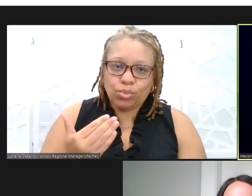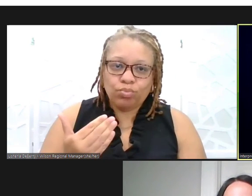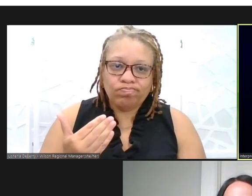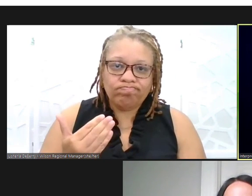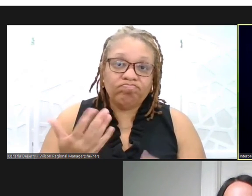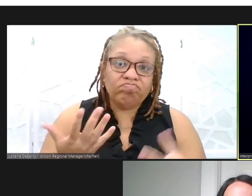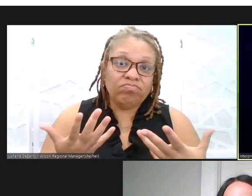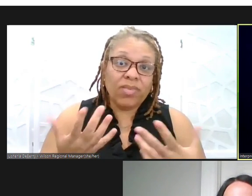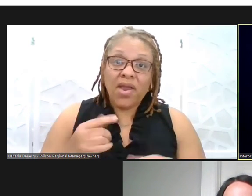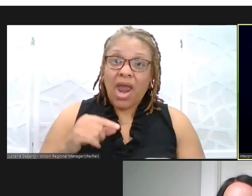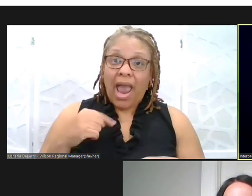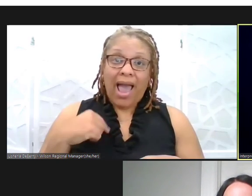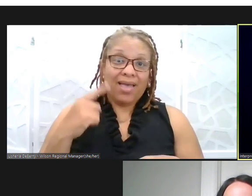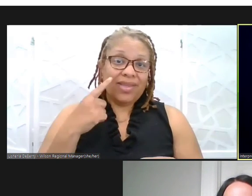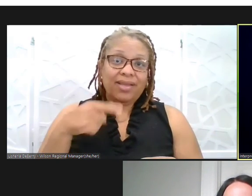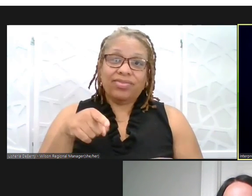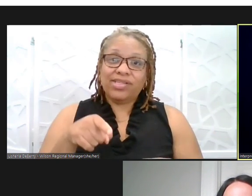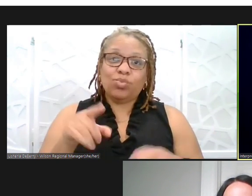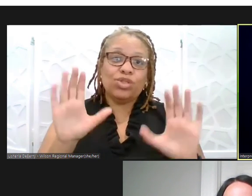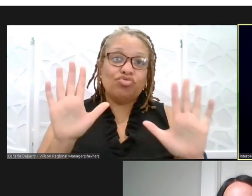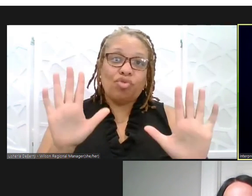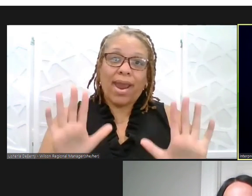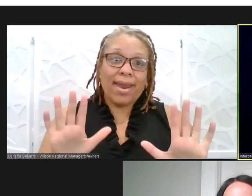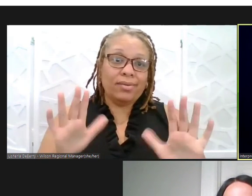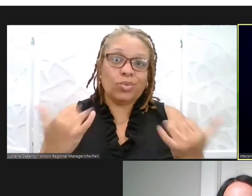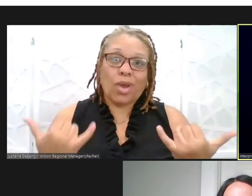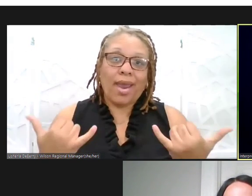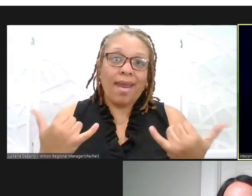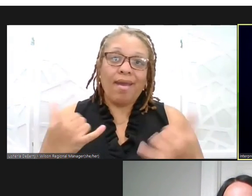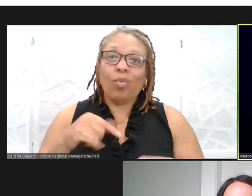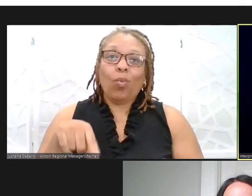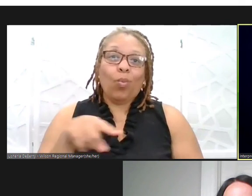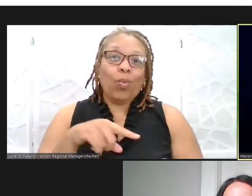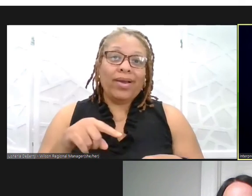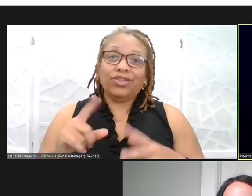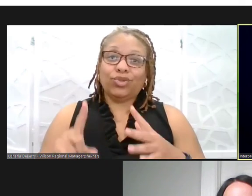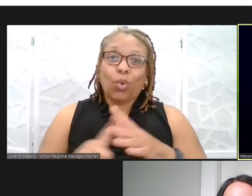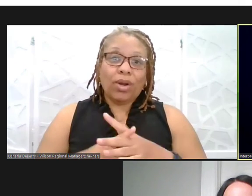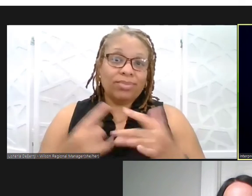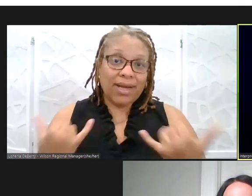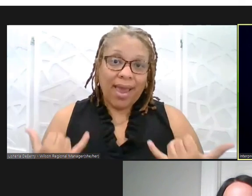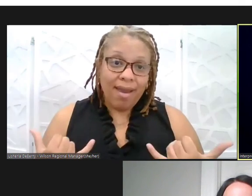have to think about what communication equity means to each individual.